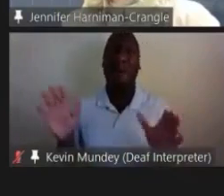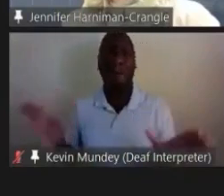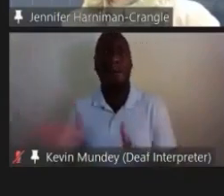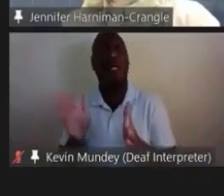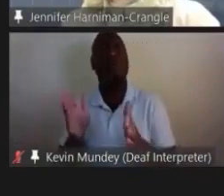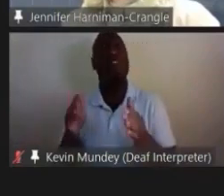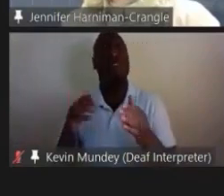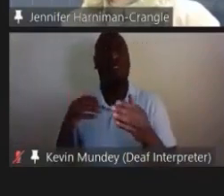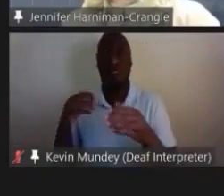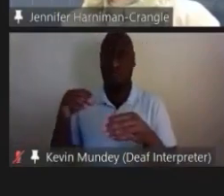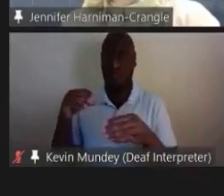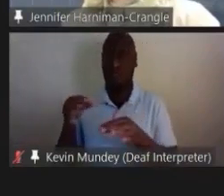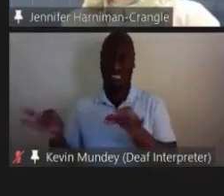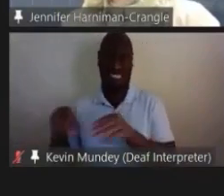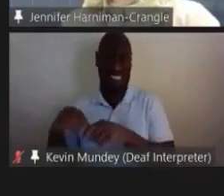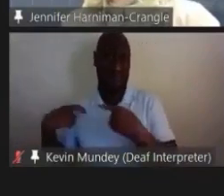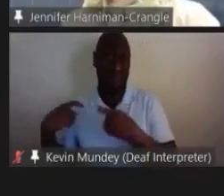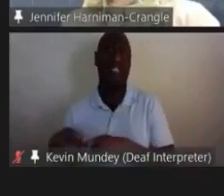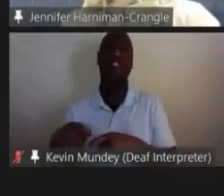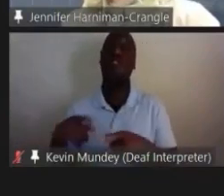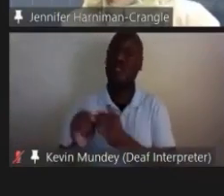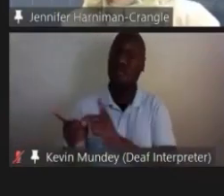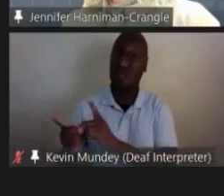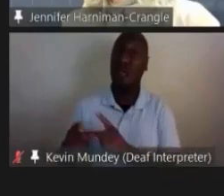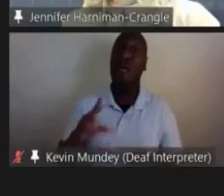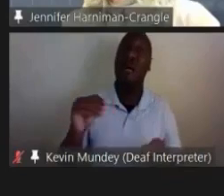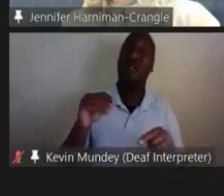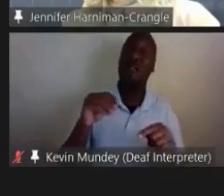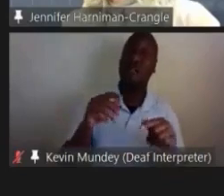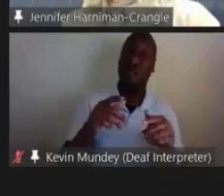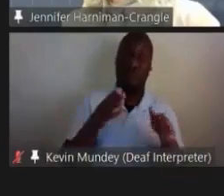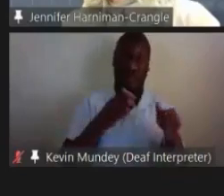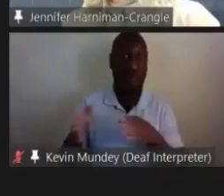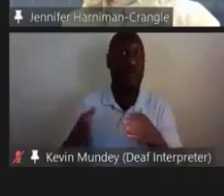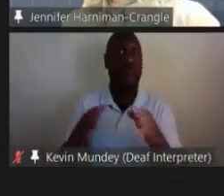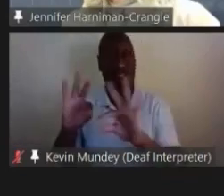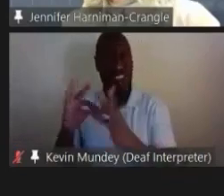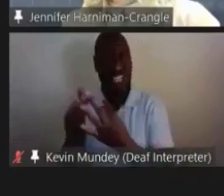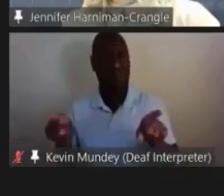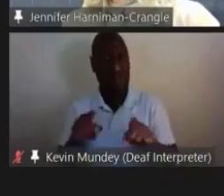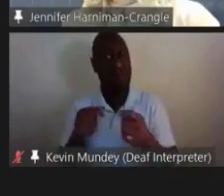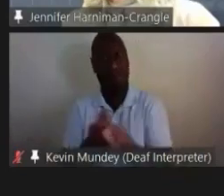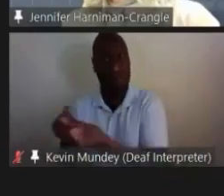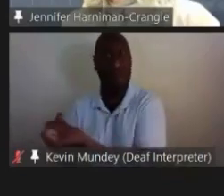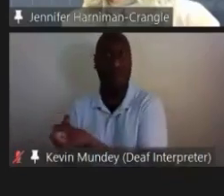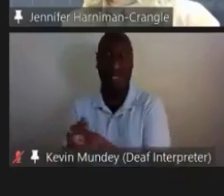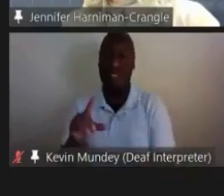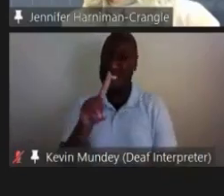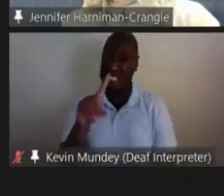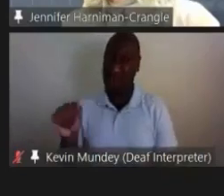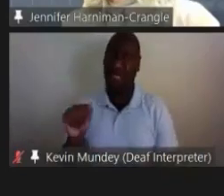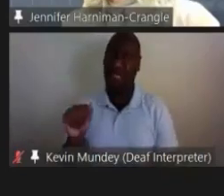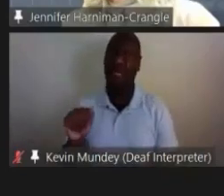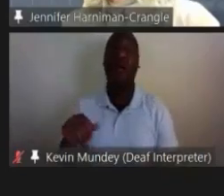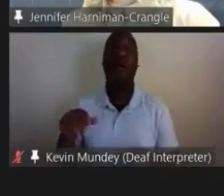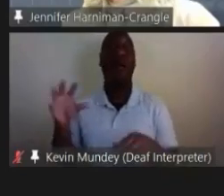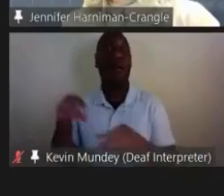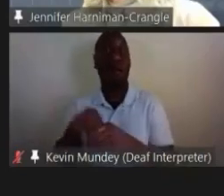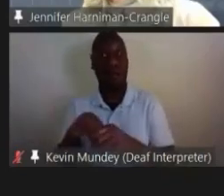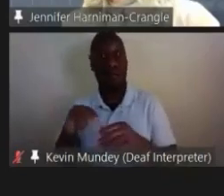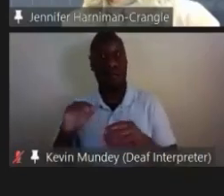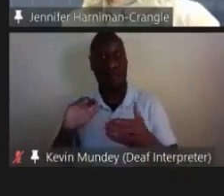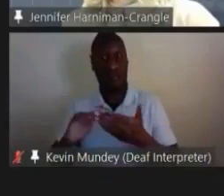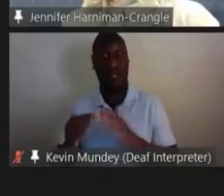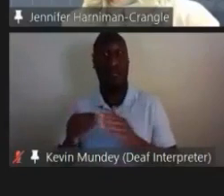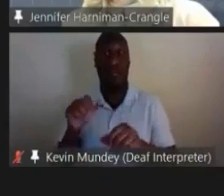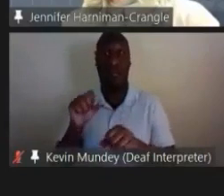for individuals and families. We help individuals in the disability and autism community to access community